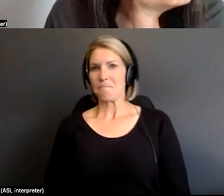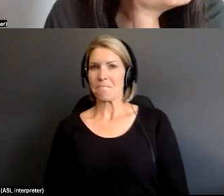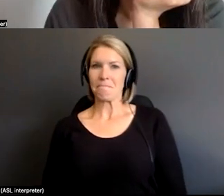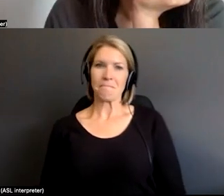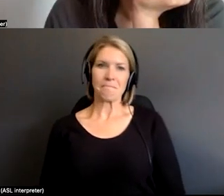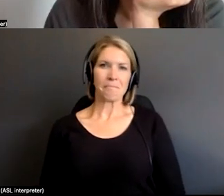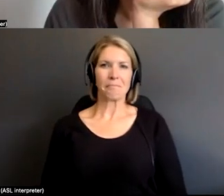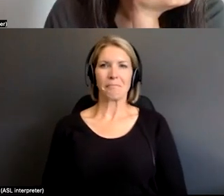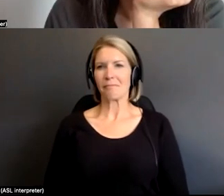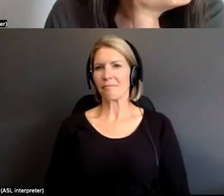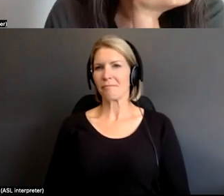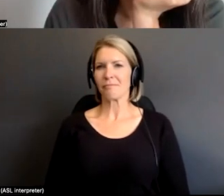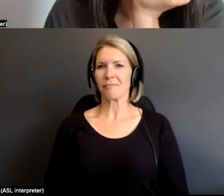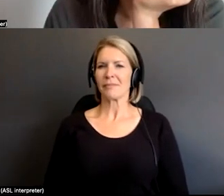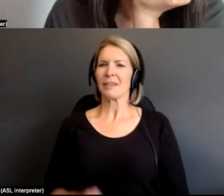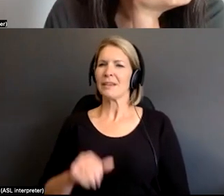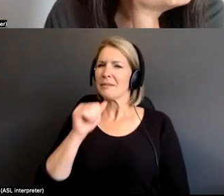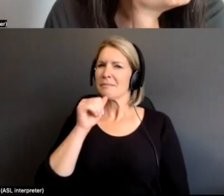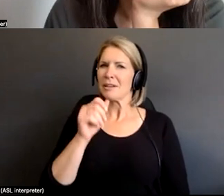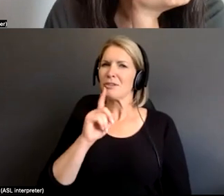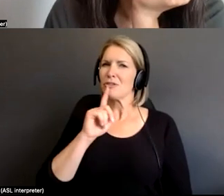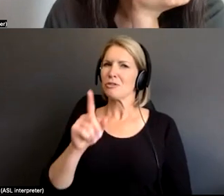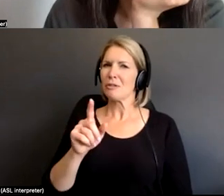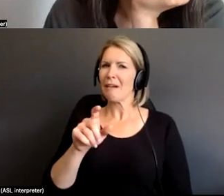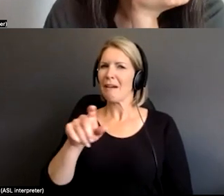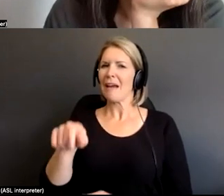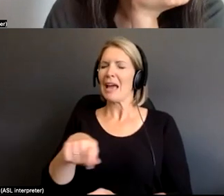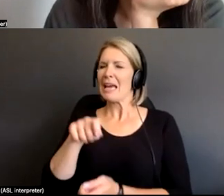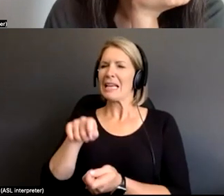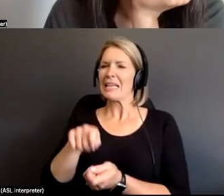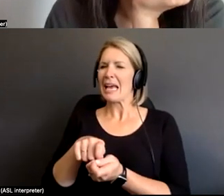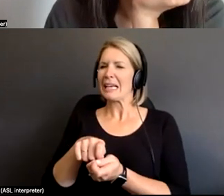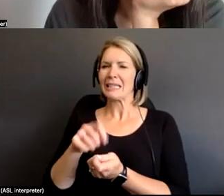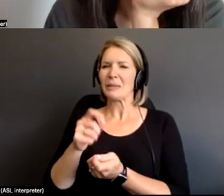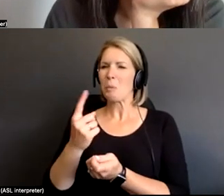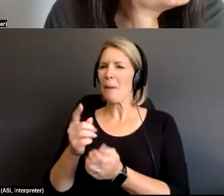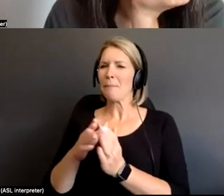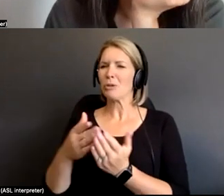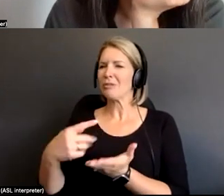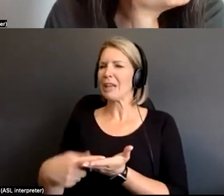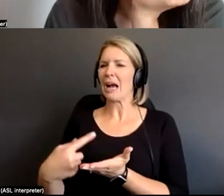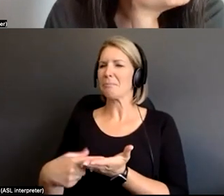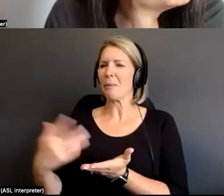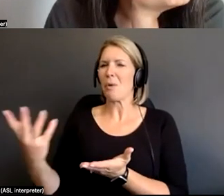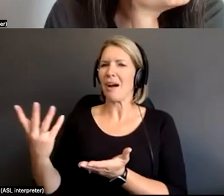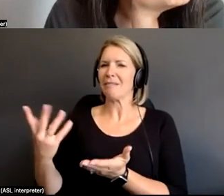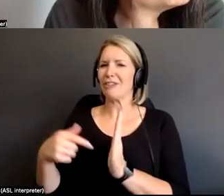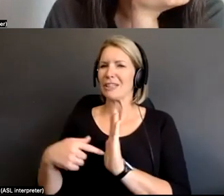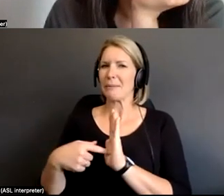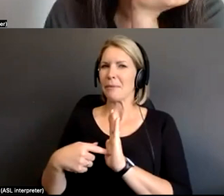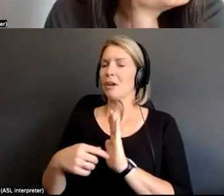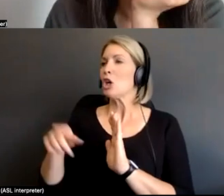me a specific cover at that point. It's like, fair enough. I'm thinking of, you do a lot of work for Coach